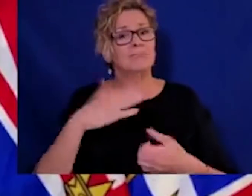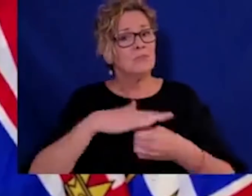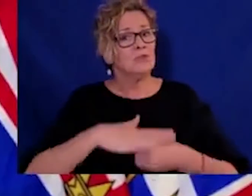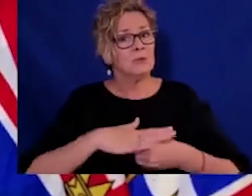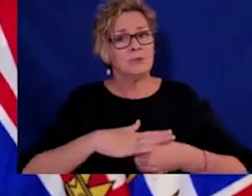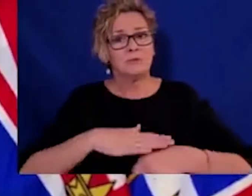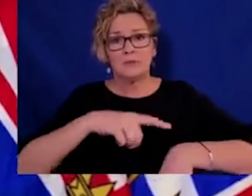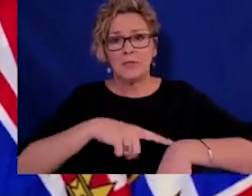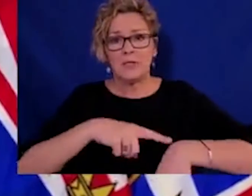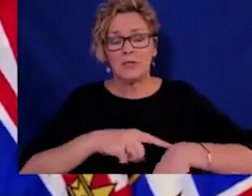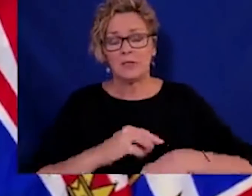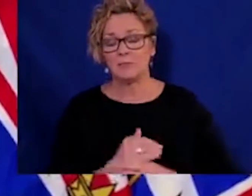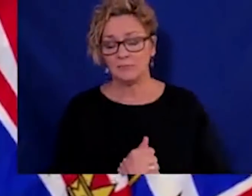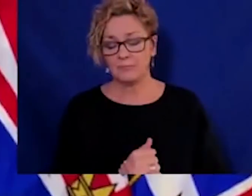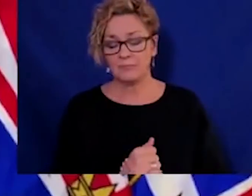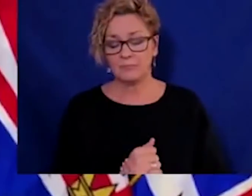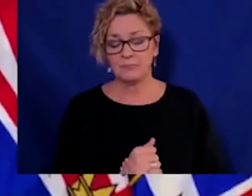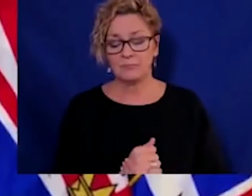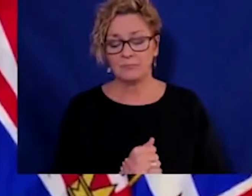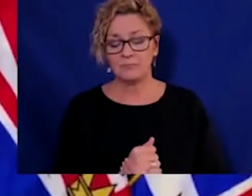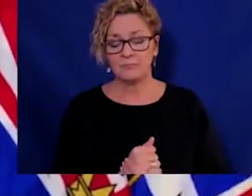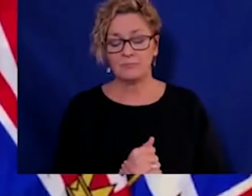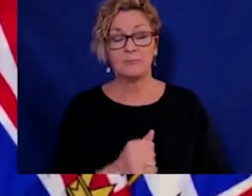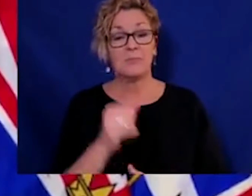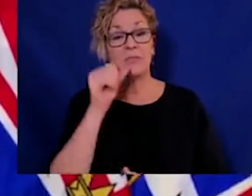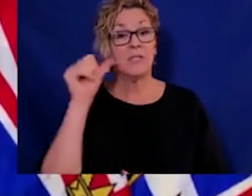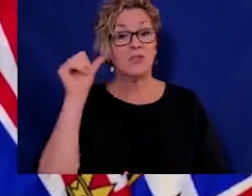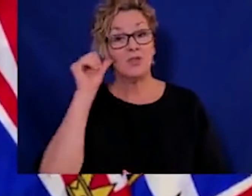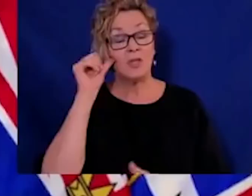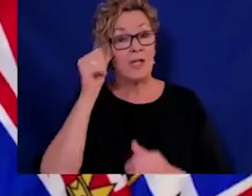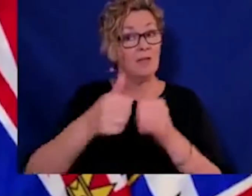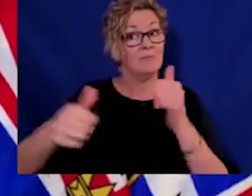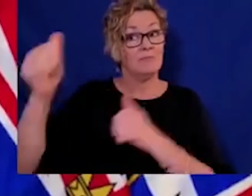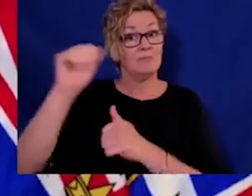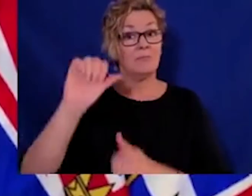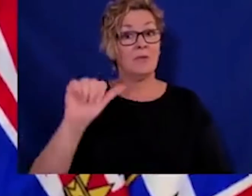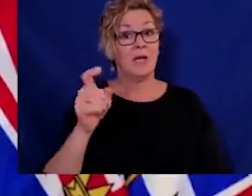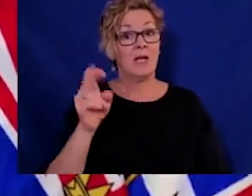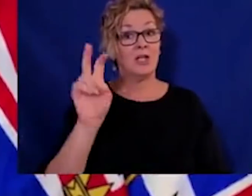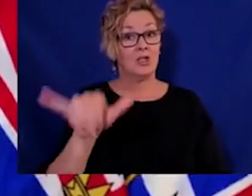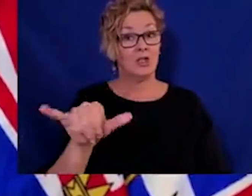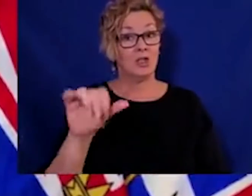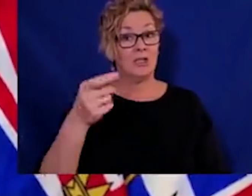Yesterday, the Minister of Public Safety and the Solicitor General issued a new order with